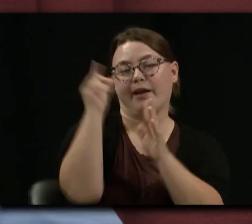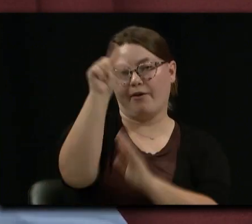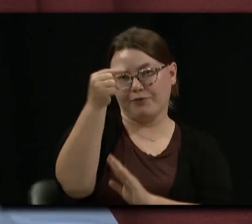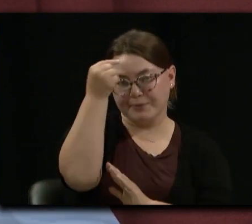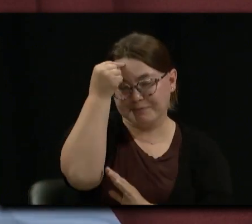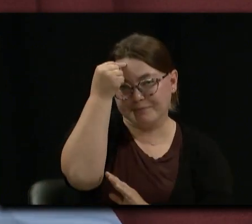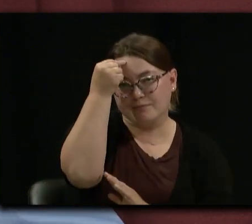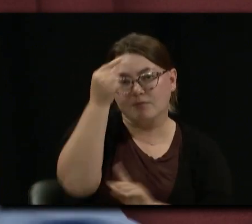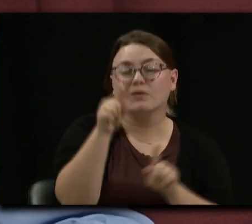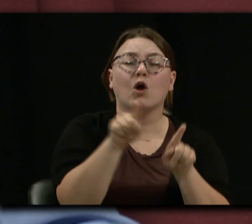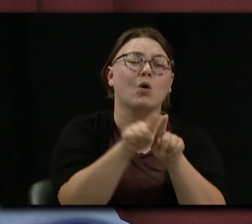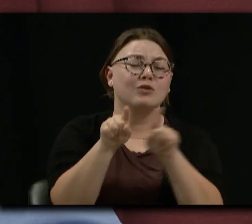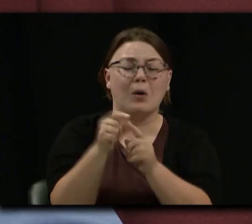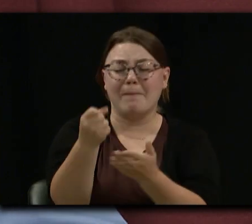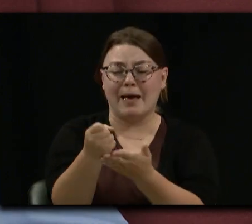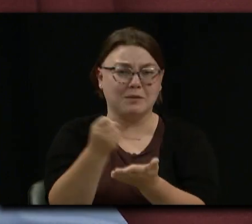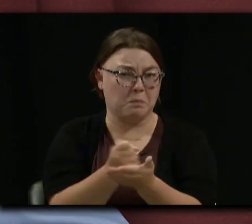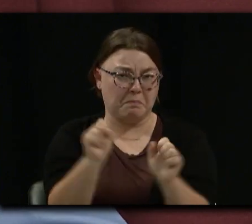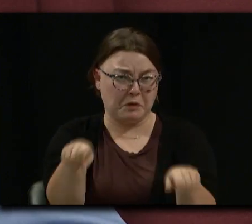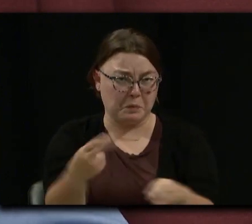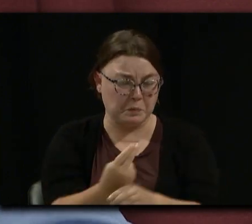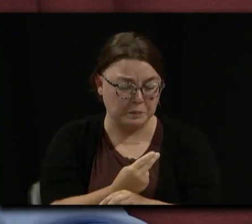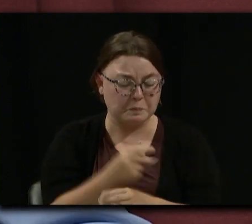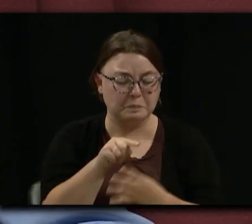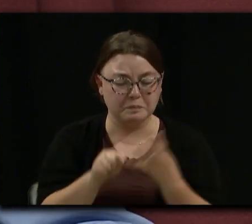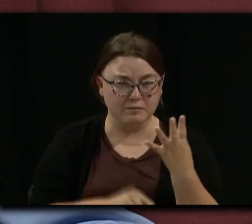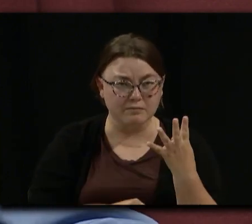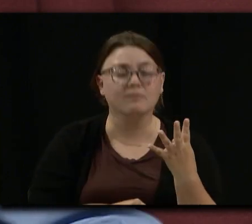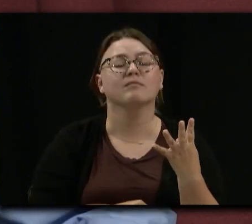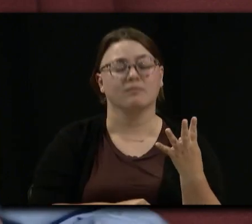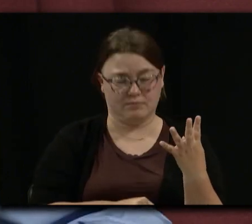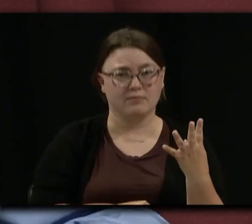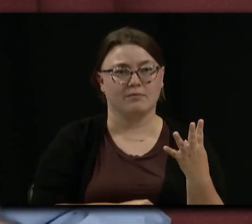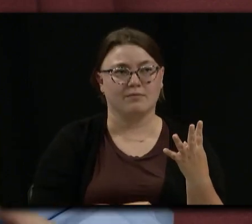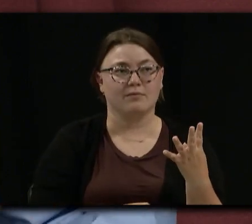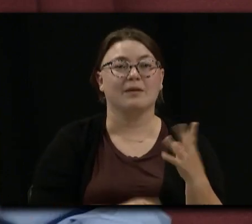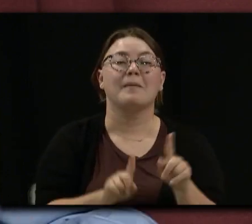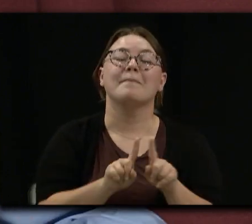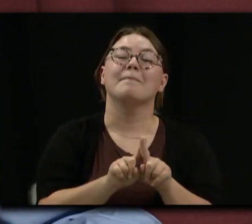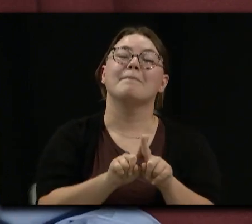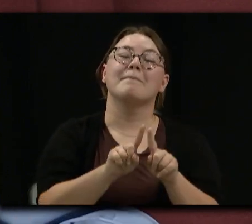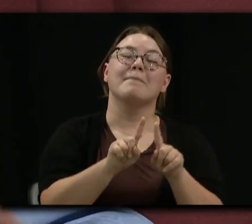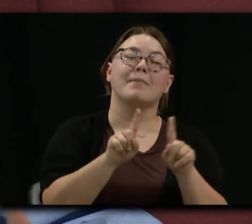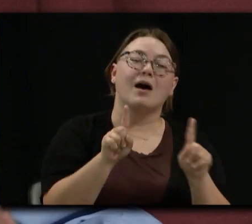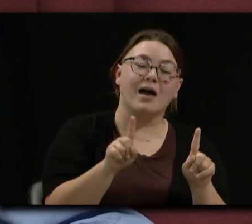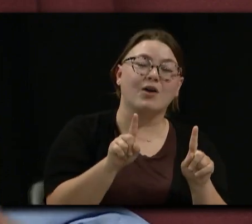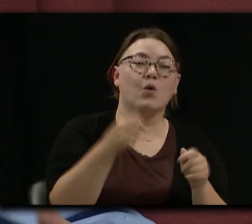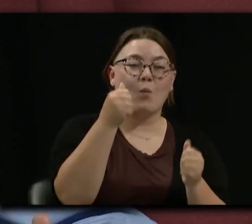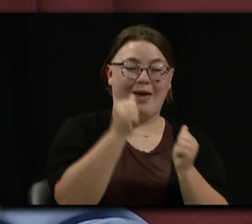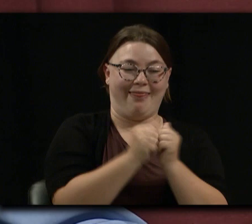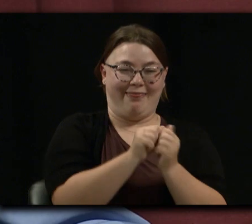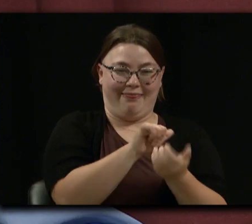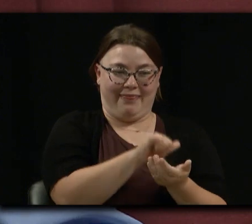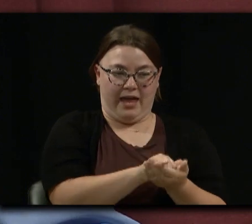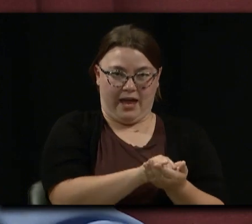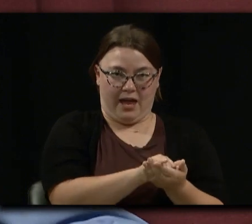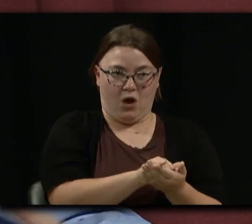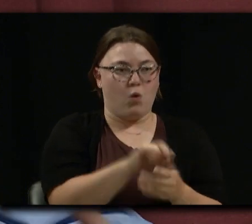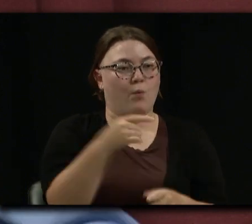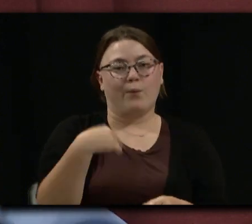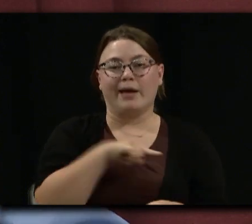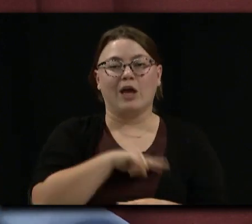use your passport. The big change was those, but along that line, no use of